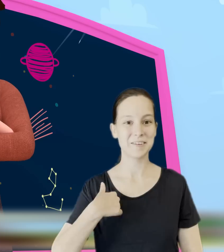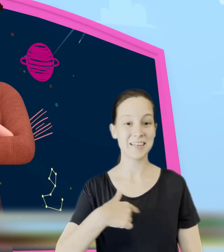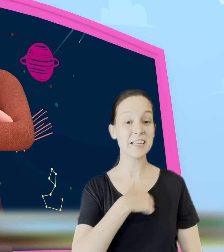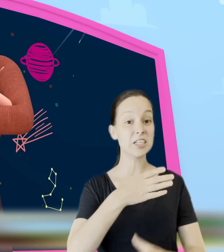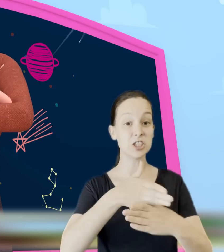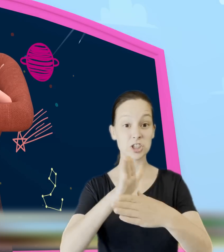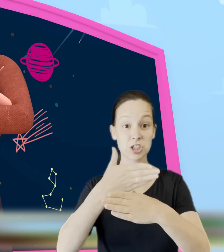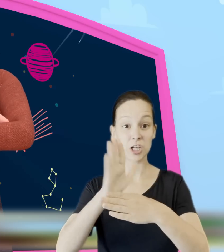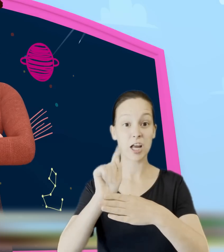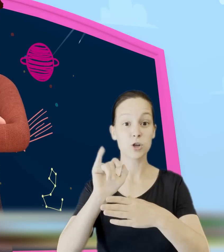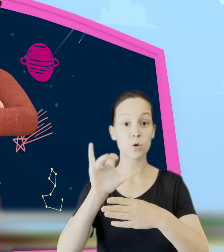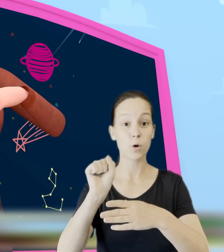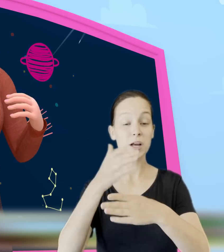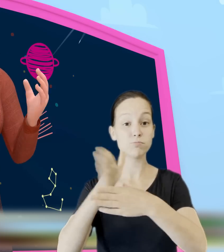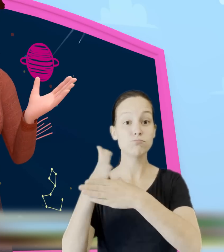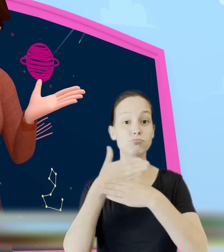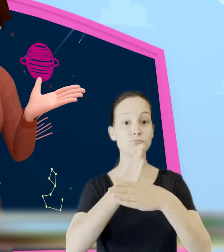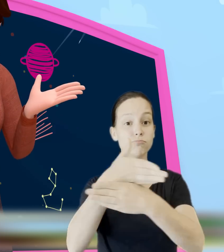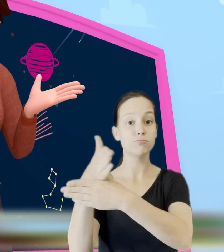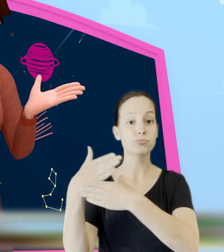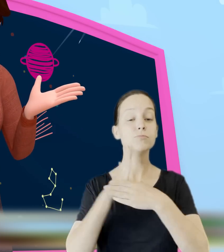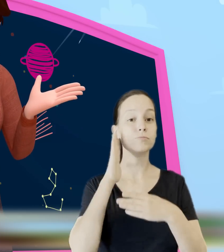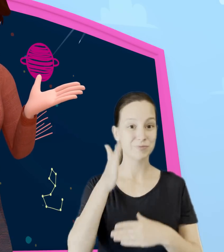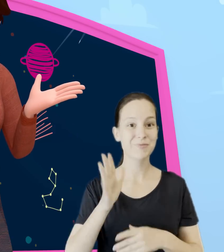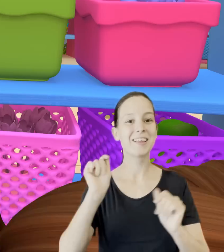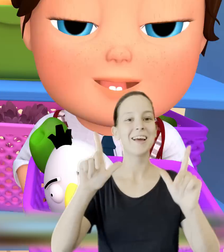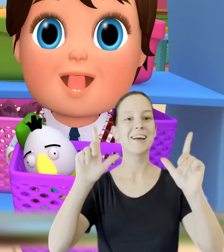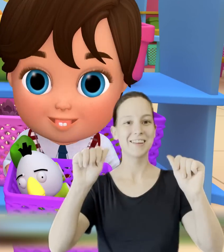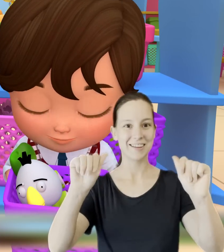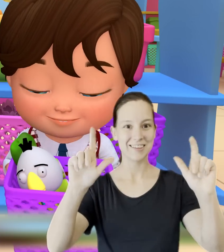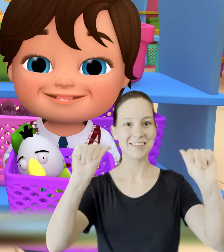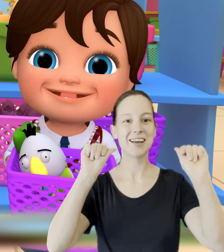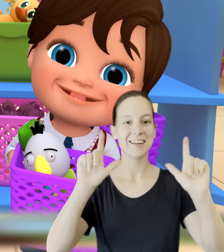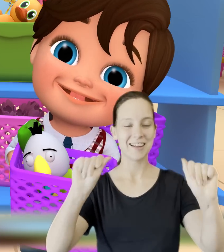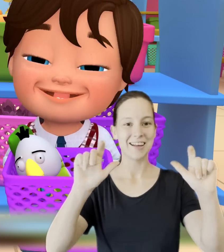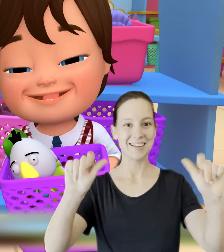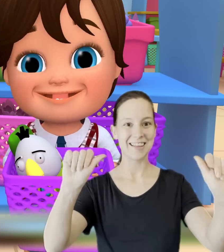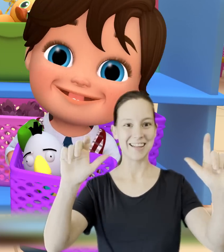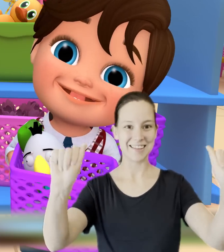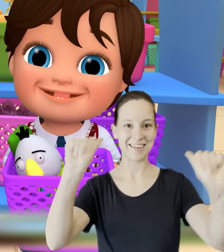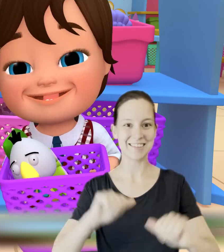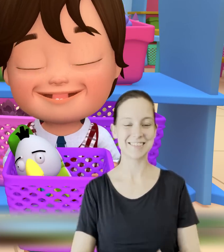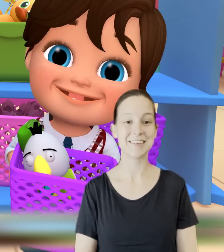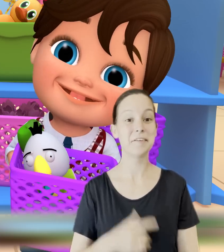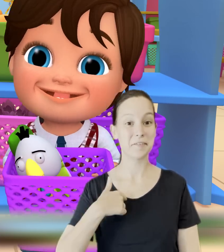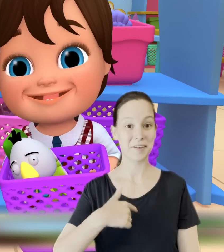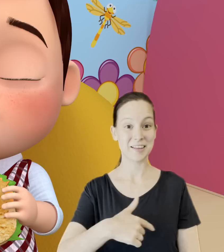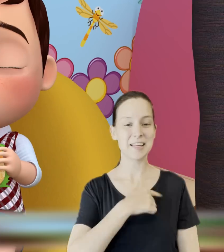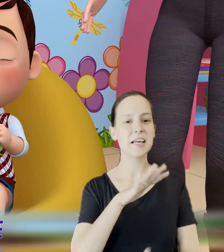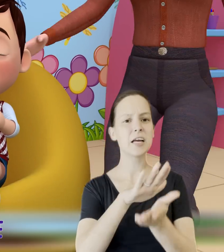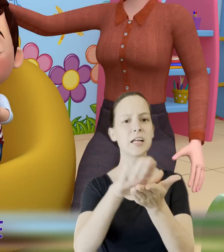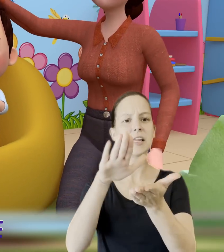la we share our toys with everyone la la la la la la la